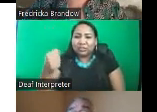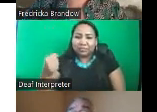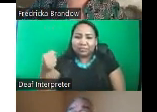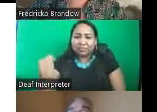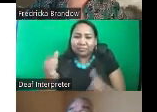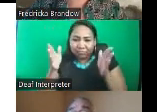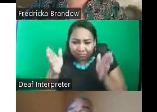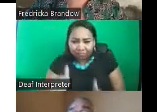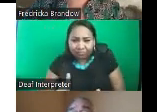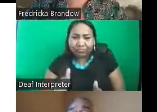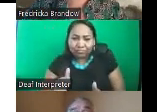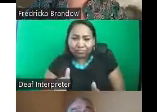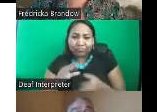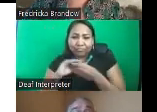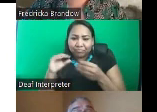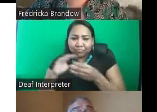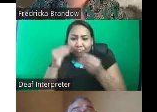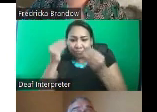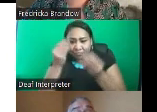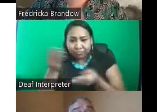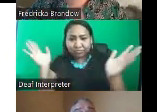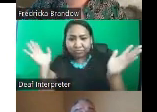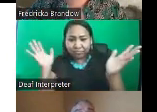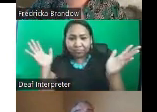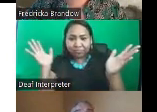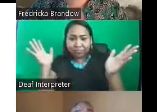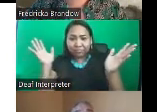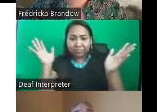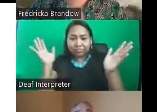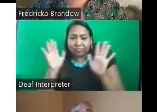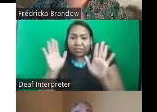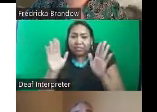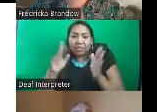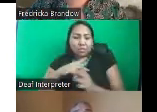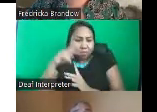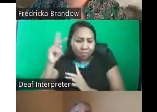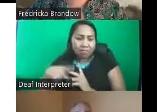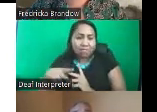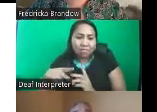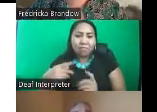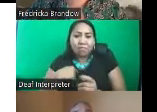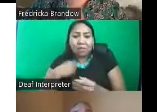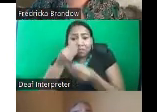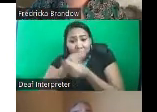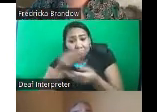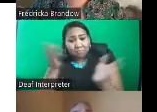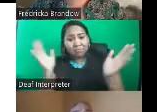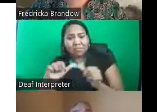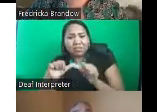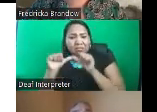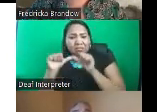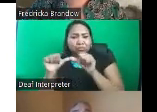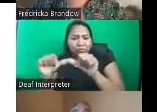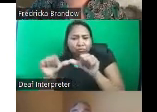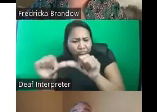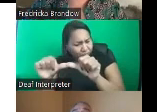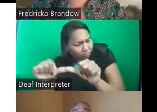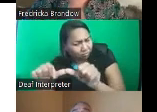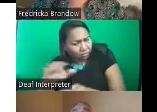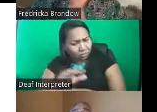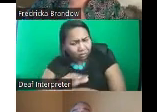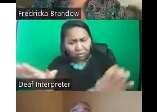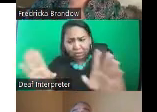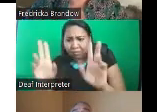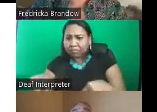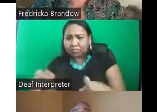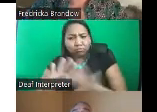this wonderful program, is just to keep doing it. Don't give up. There are times when you're going to feel like it. I